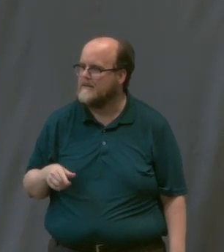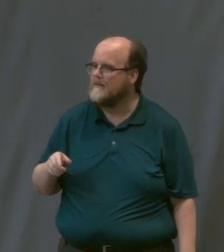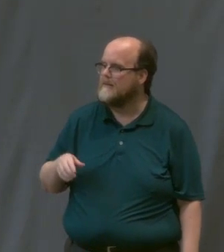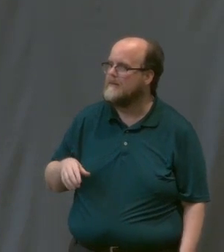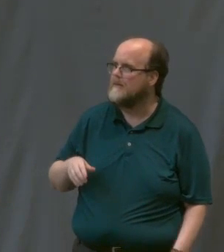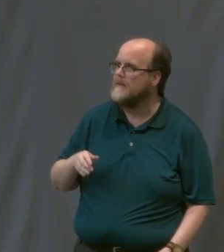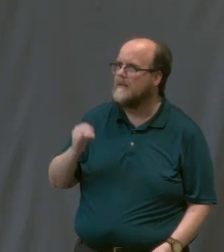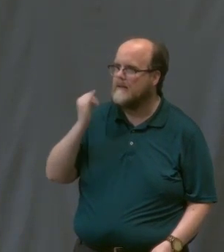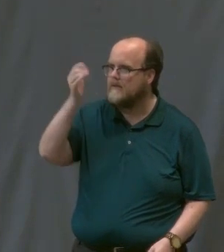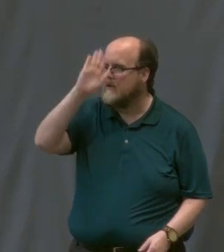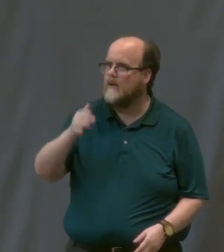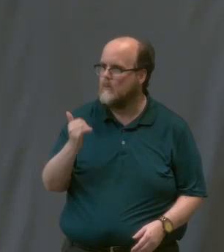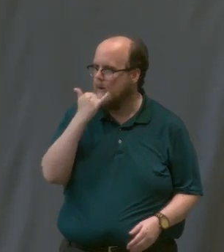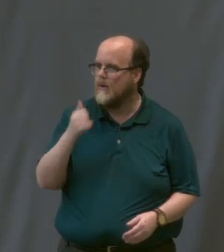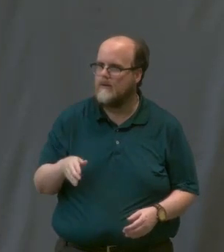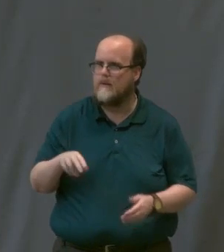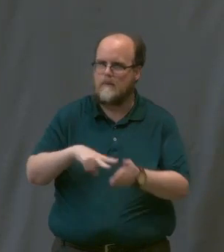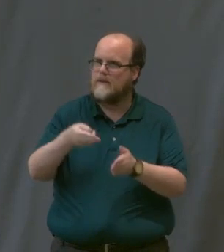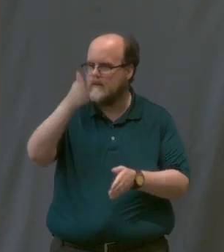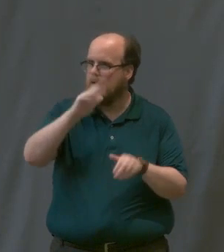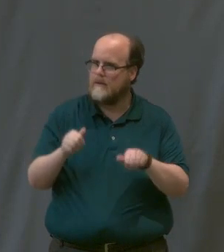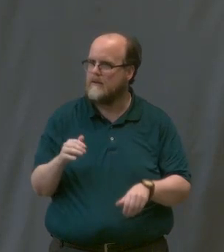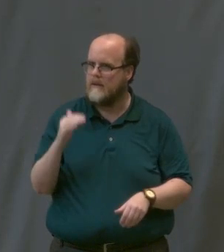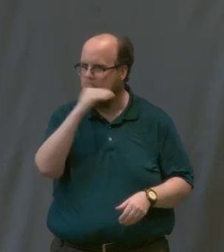Oh, absolutely.